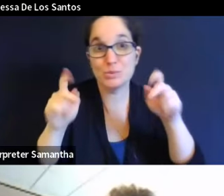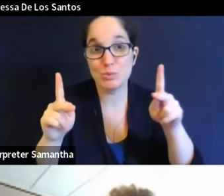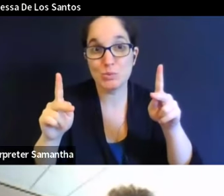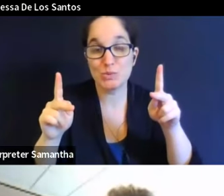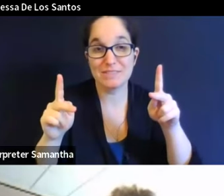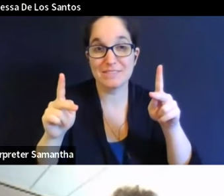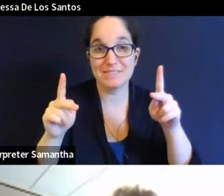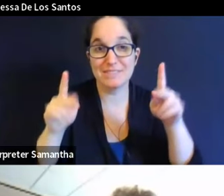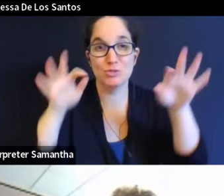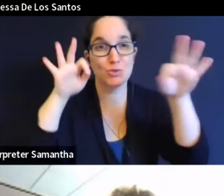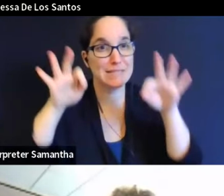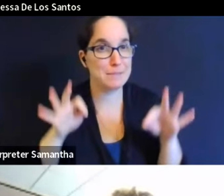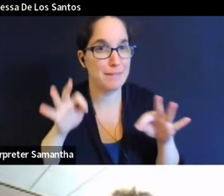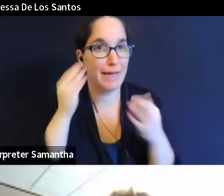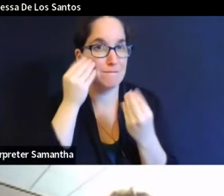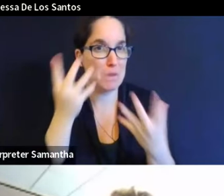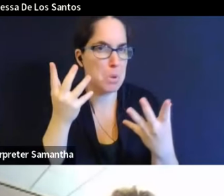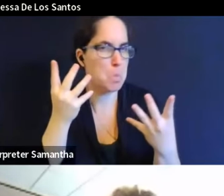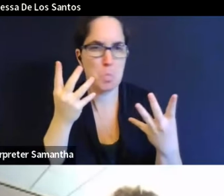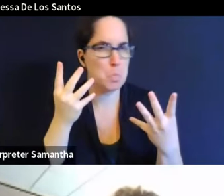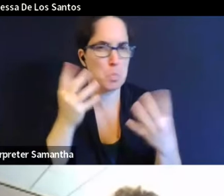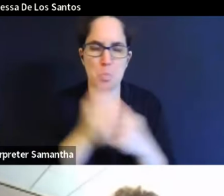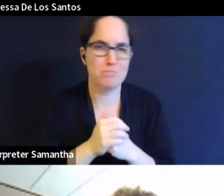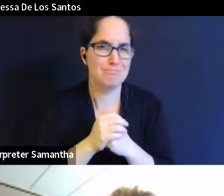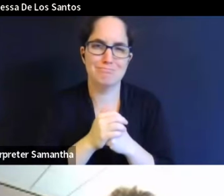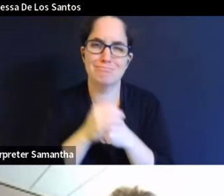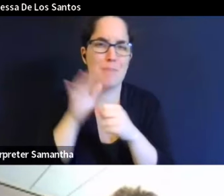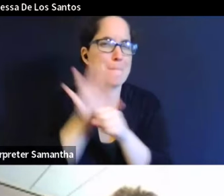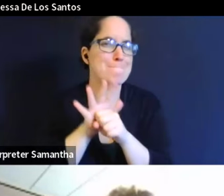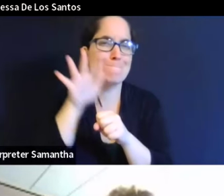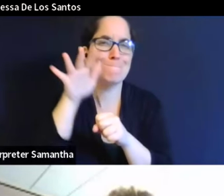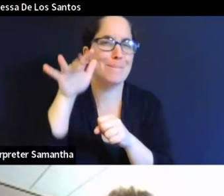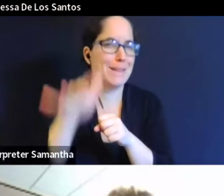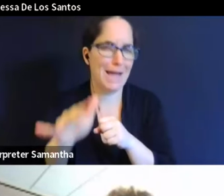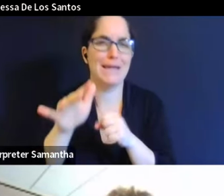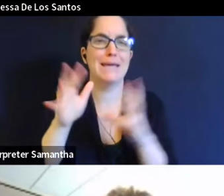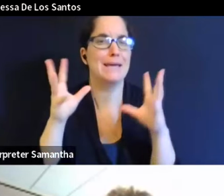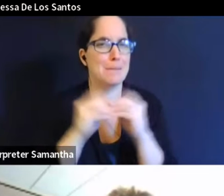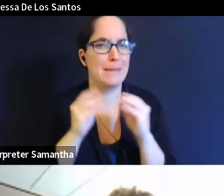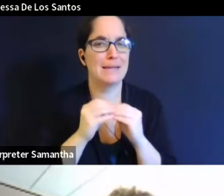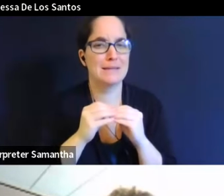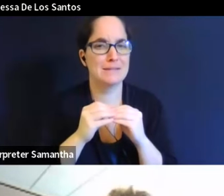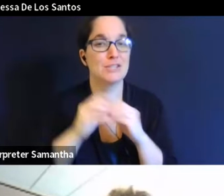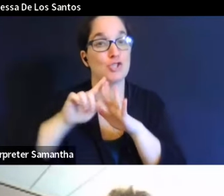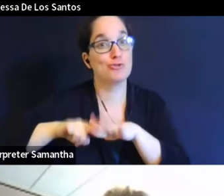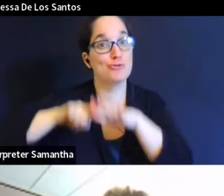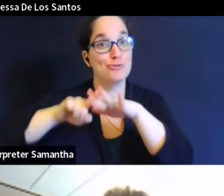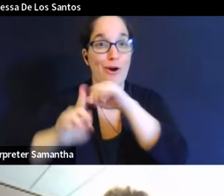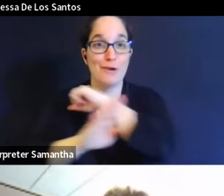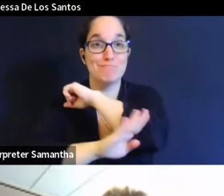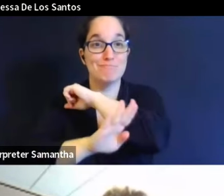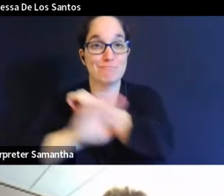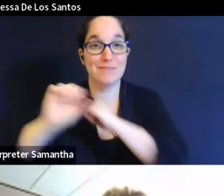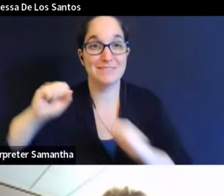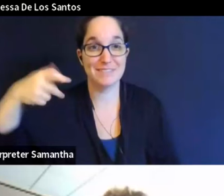have in terms of giving information. We have a whole campaign kicking off in September. We're getting out